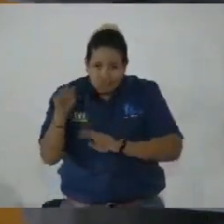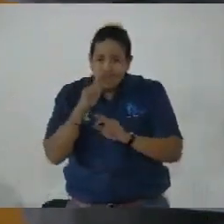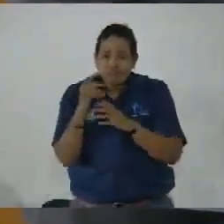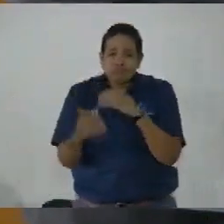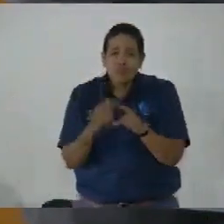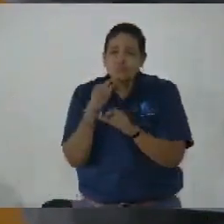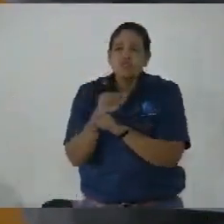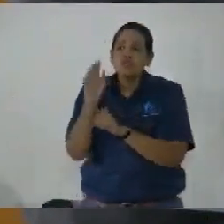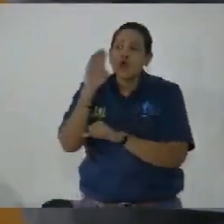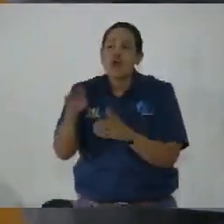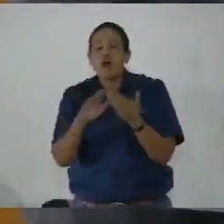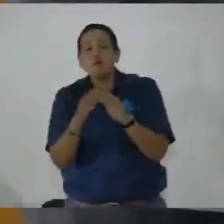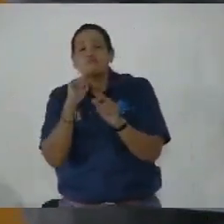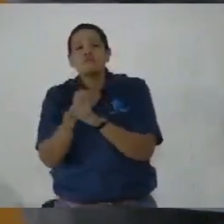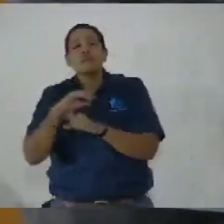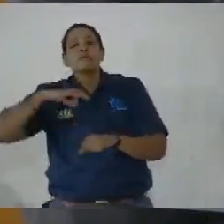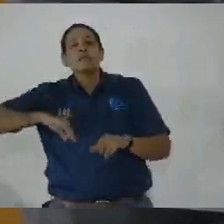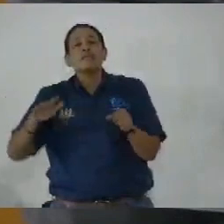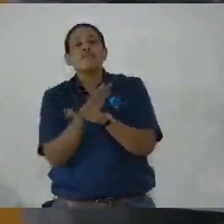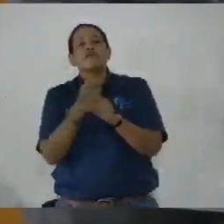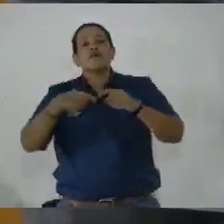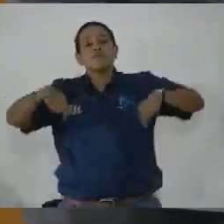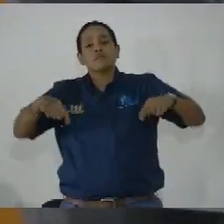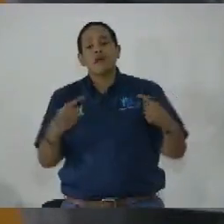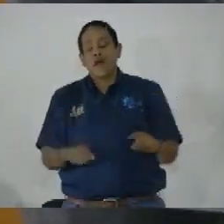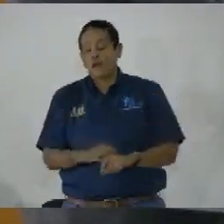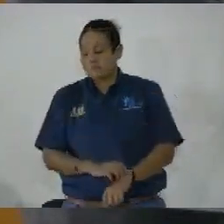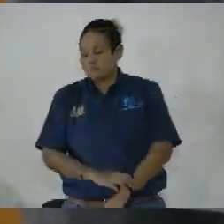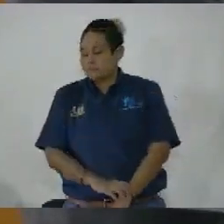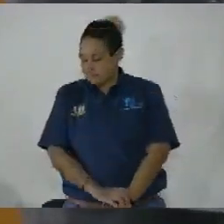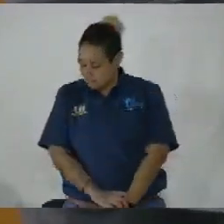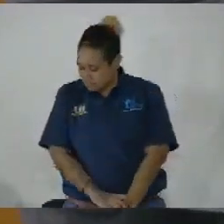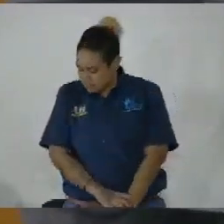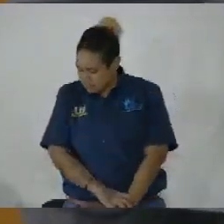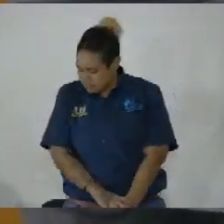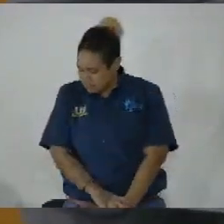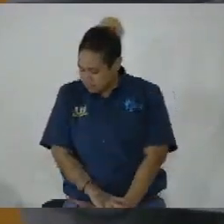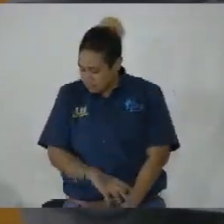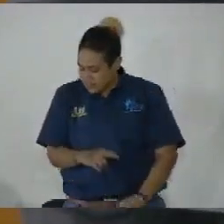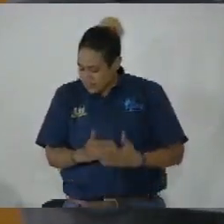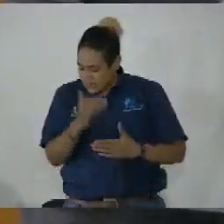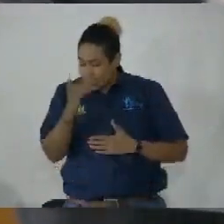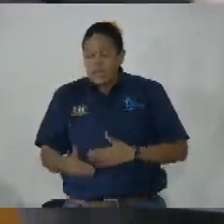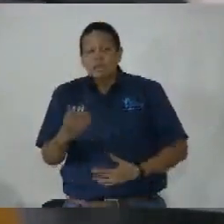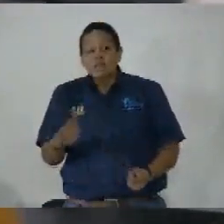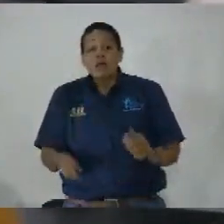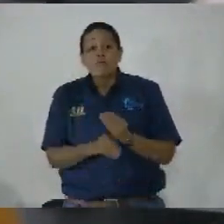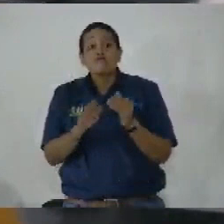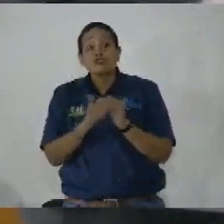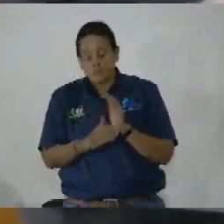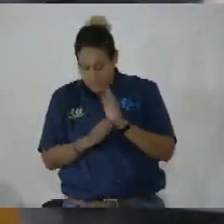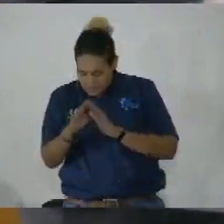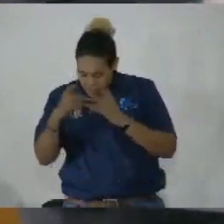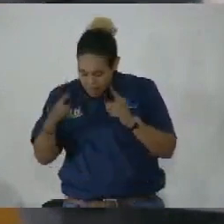that all communities benefit fully from this initiative. Mr. Speaker, this is the next chapter of Jamaica's development.